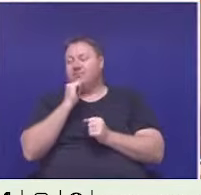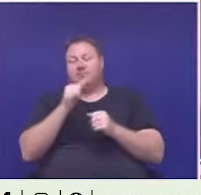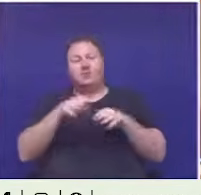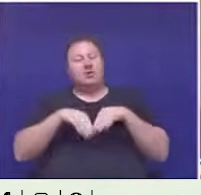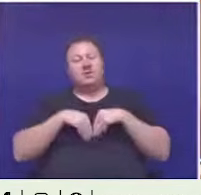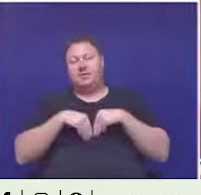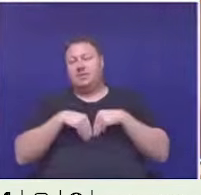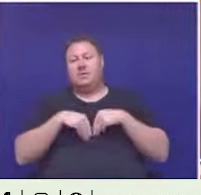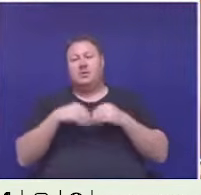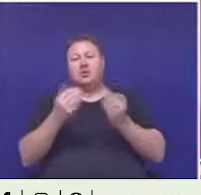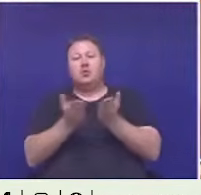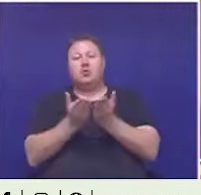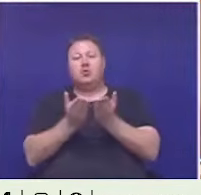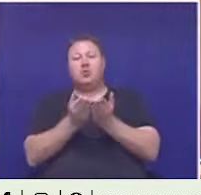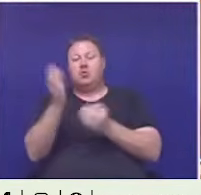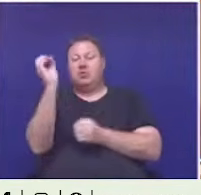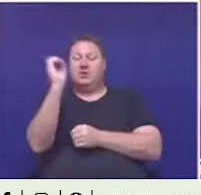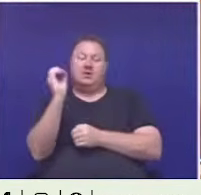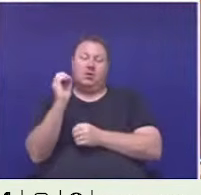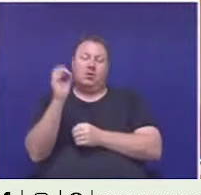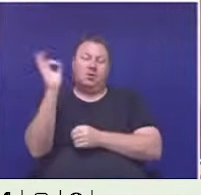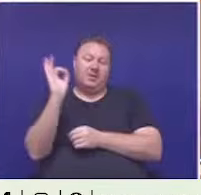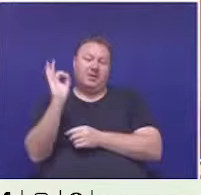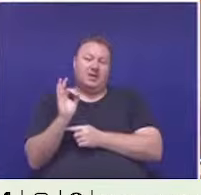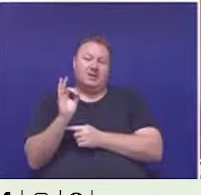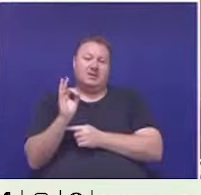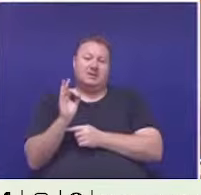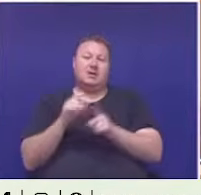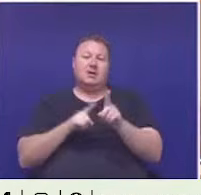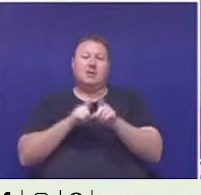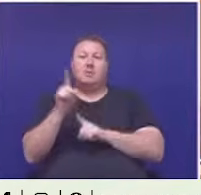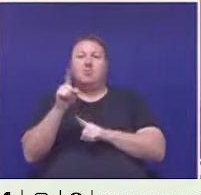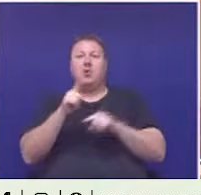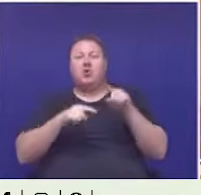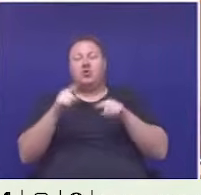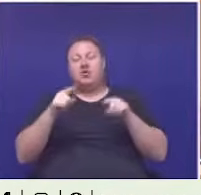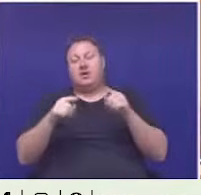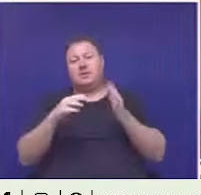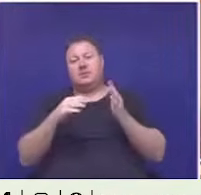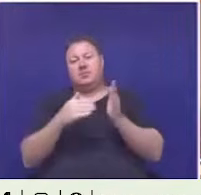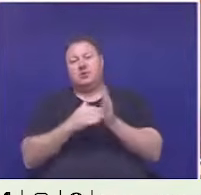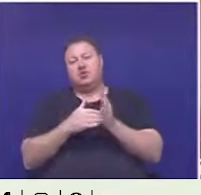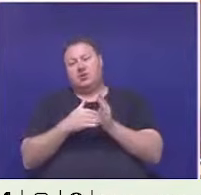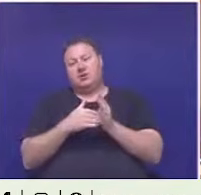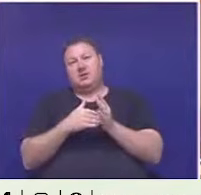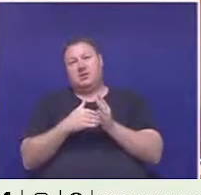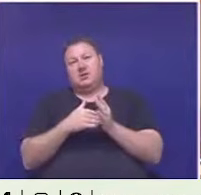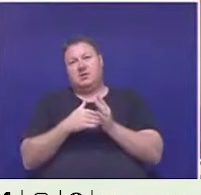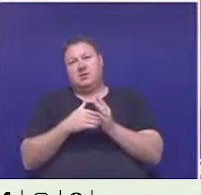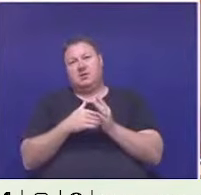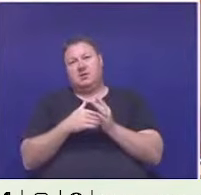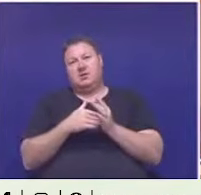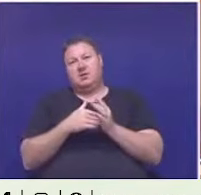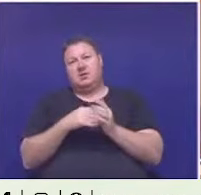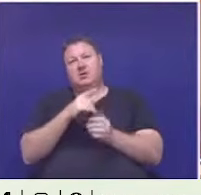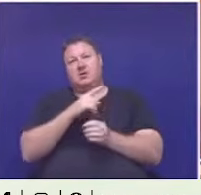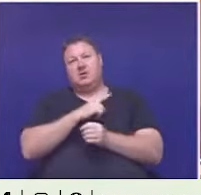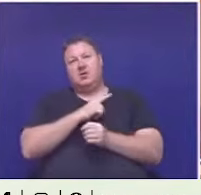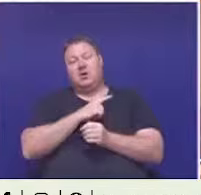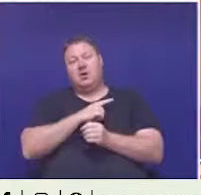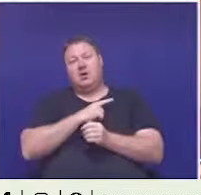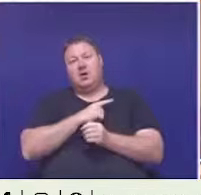for a school to record a 0% pass rate in matric, given that they have a low